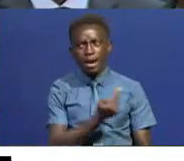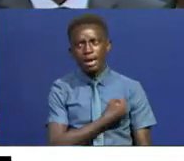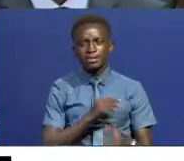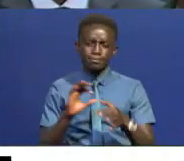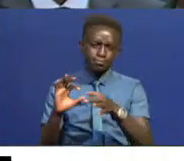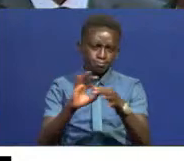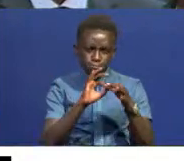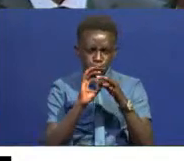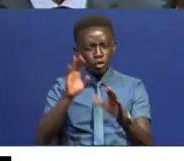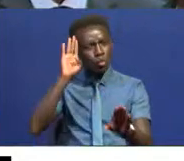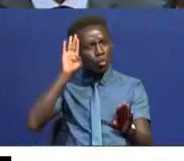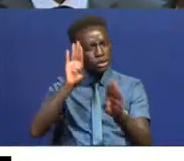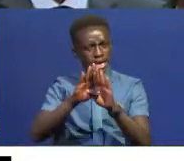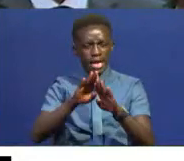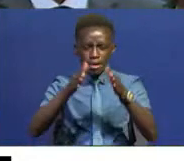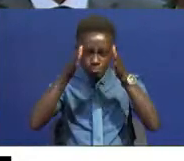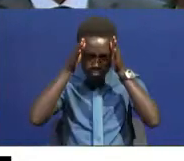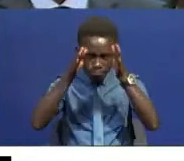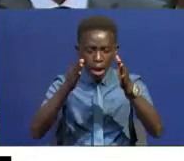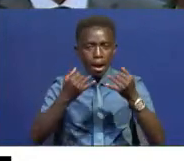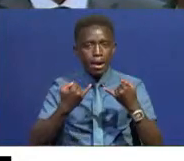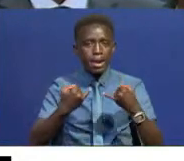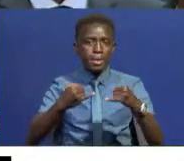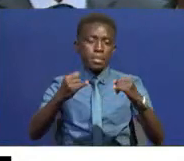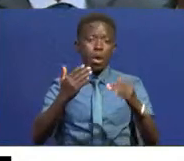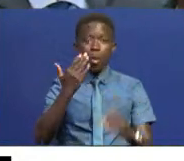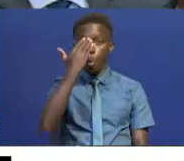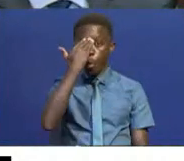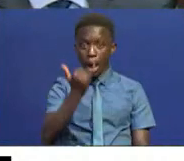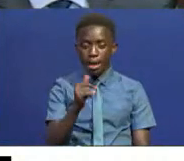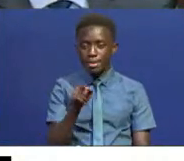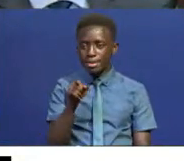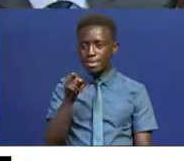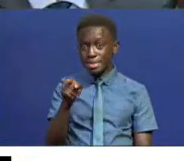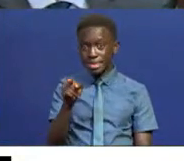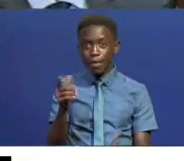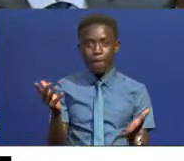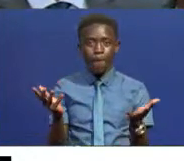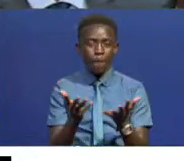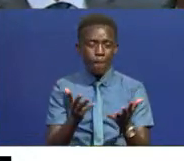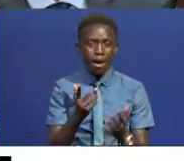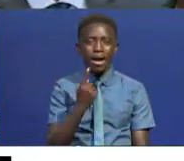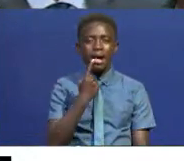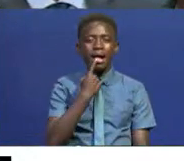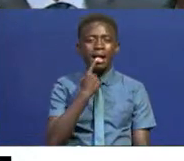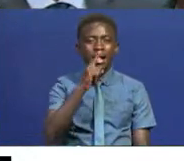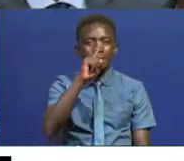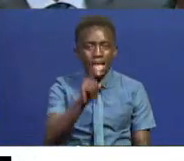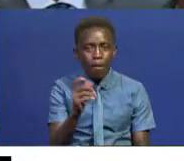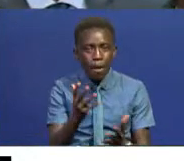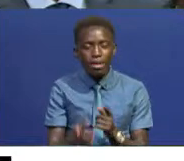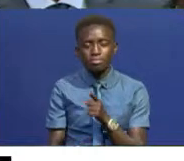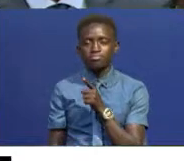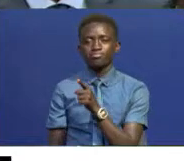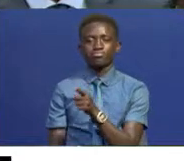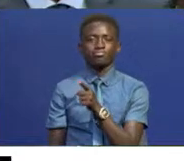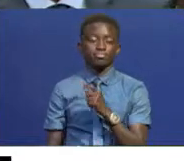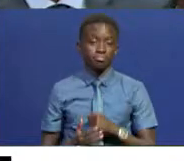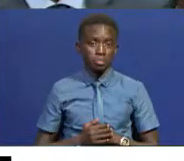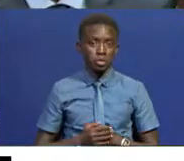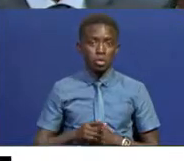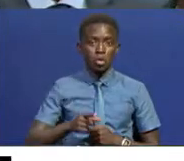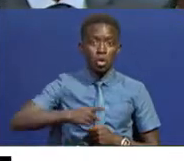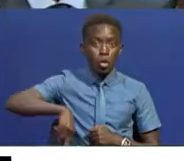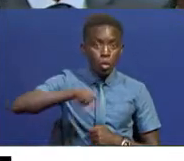committed to implementation because that is where the test is. We cannot